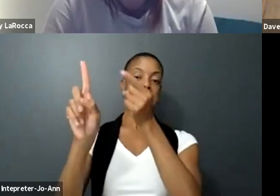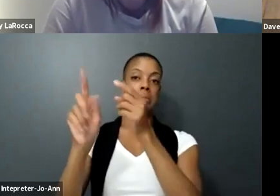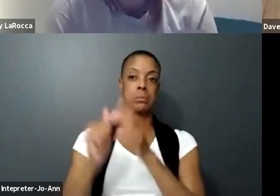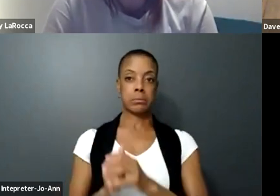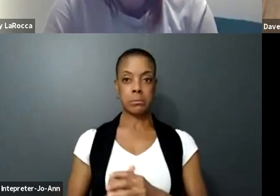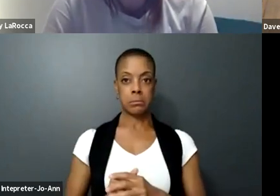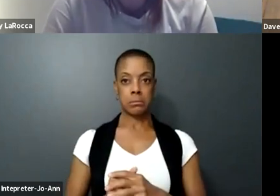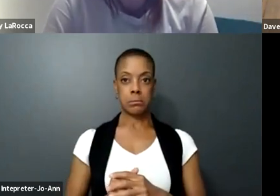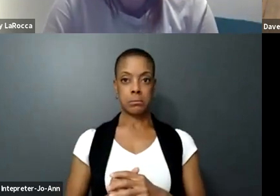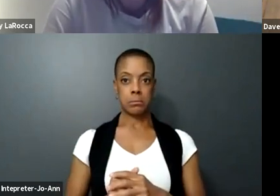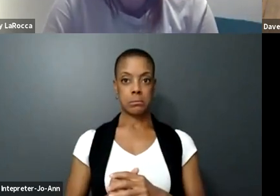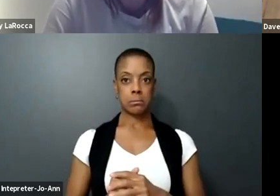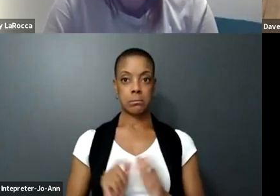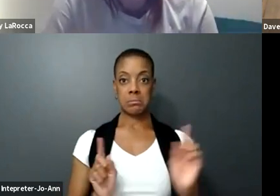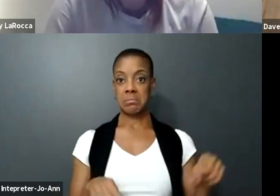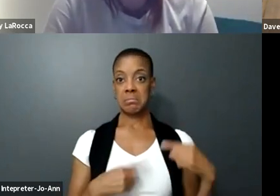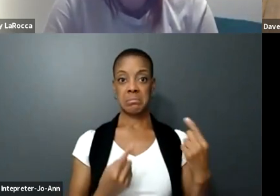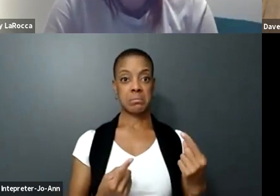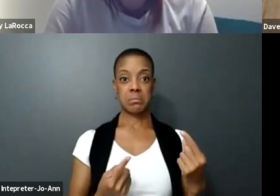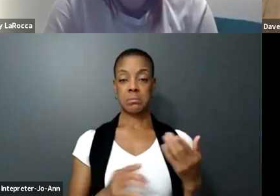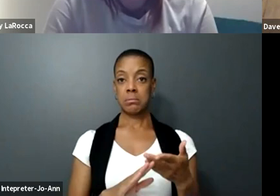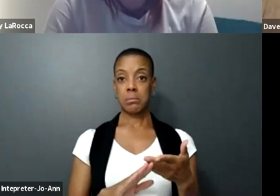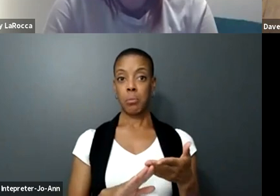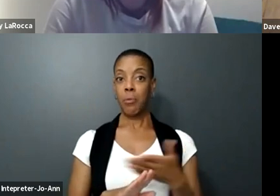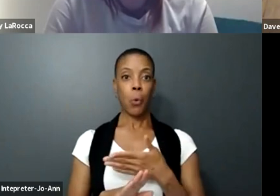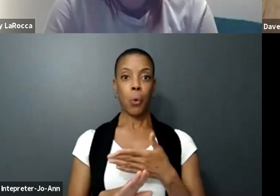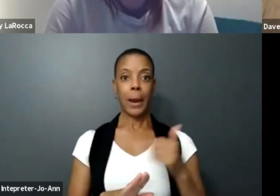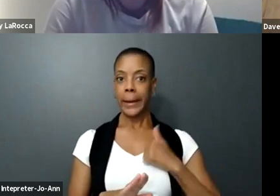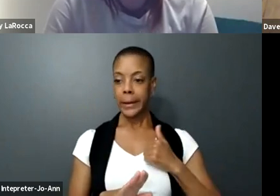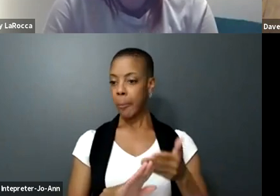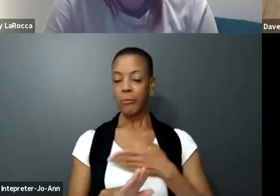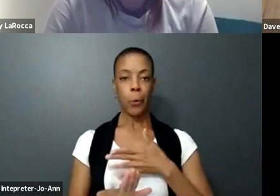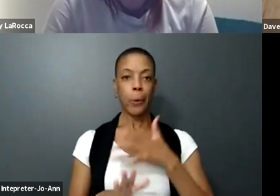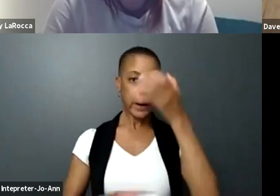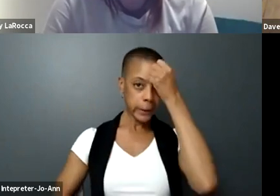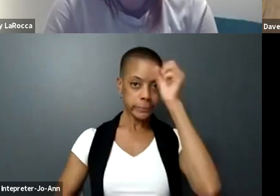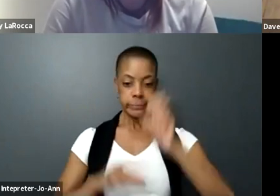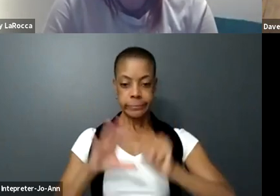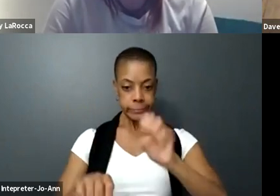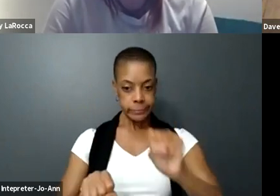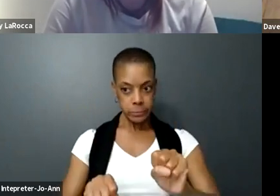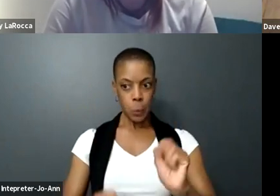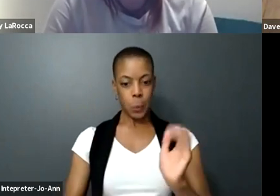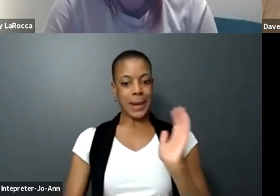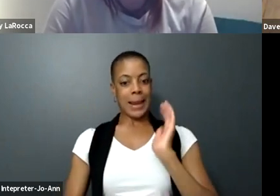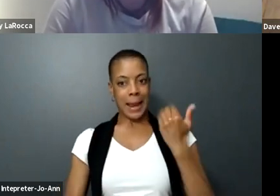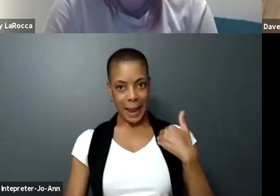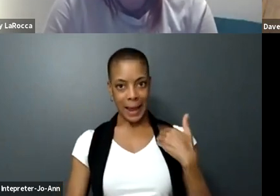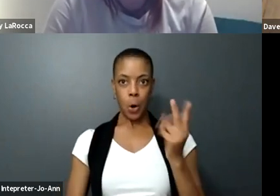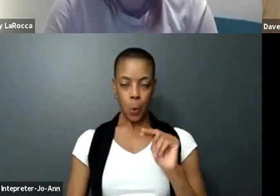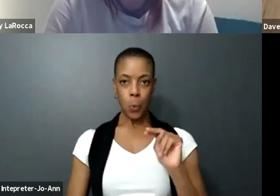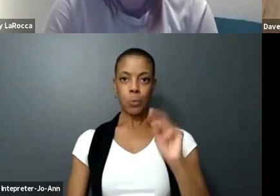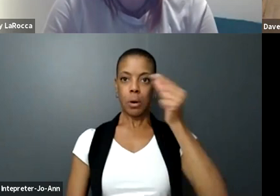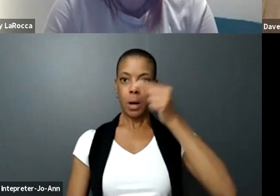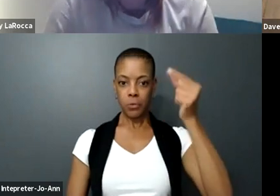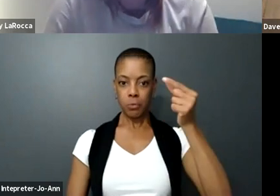Especially since, you know, prior to Canada, prior to colonial contact, prior to everything, we did have a form of governance that we practiced.